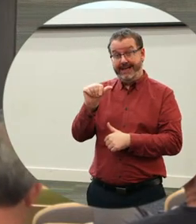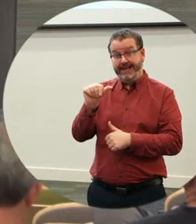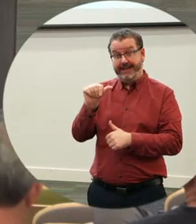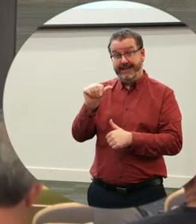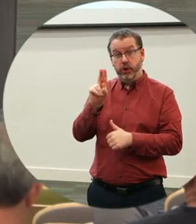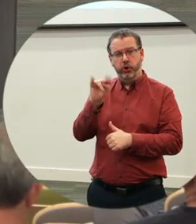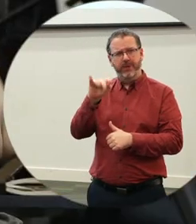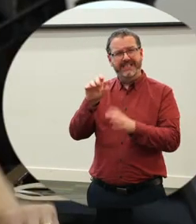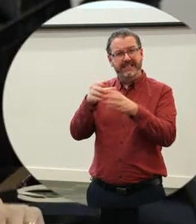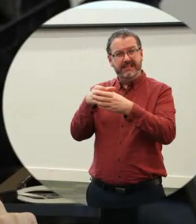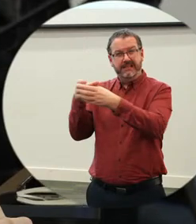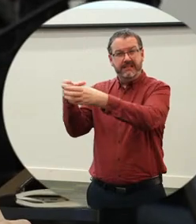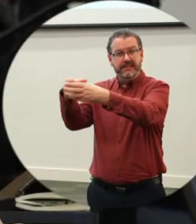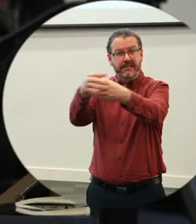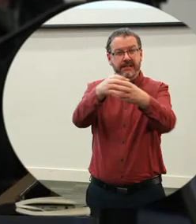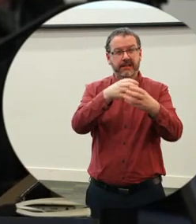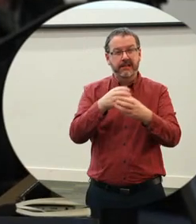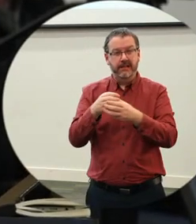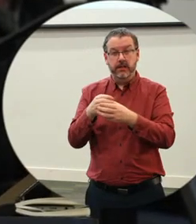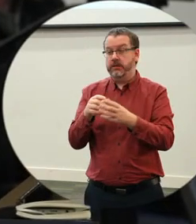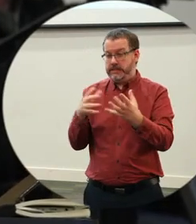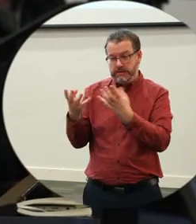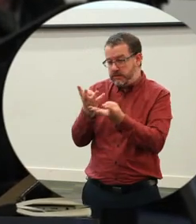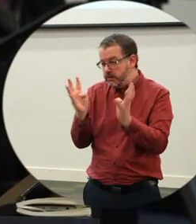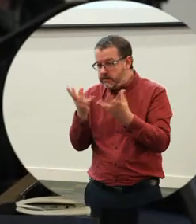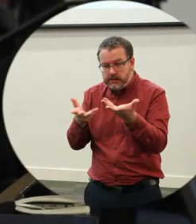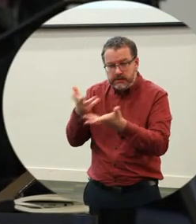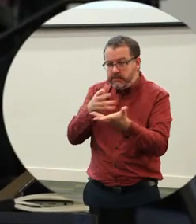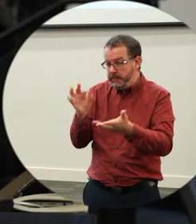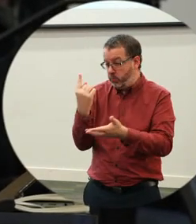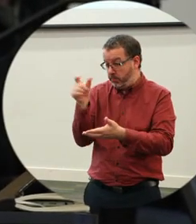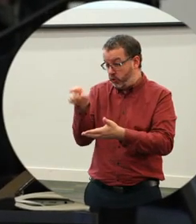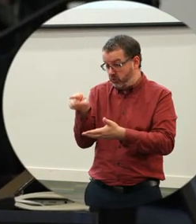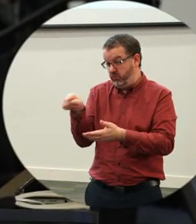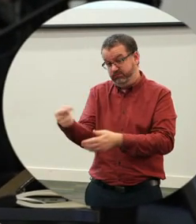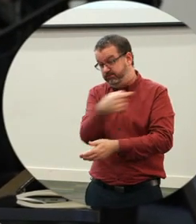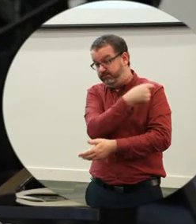a member to join?